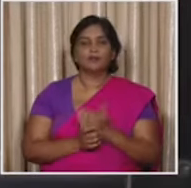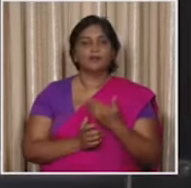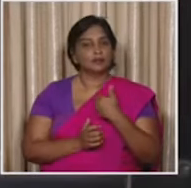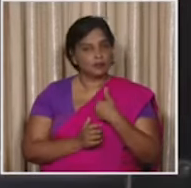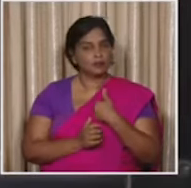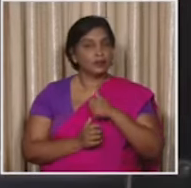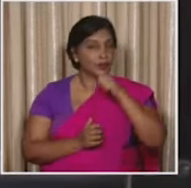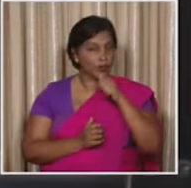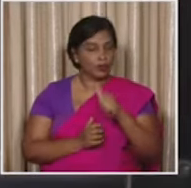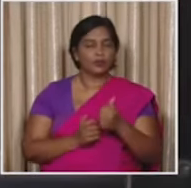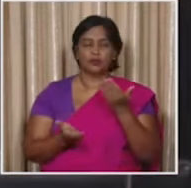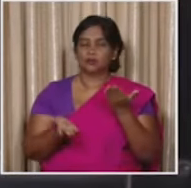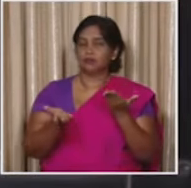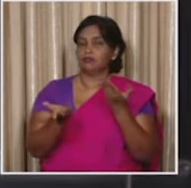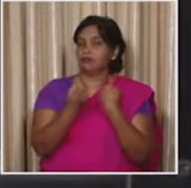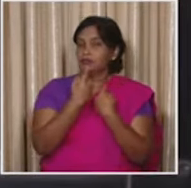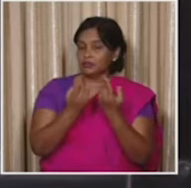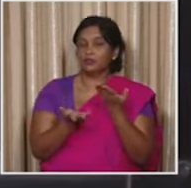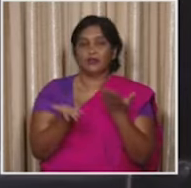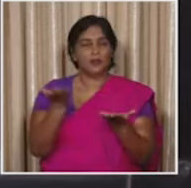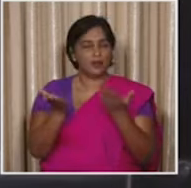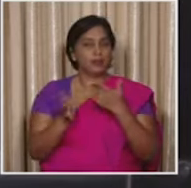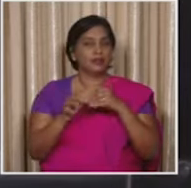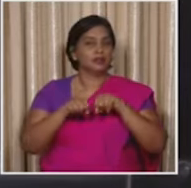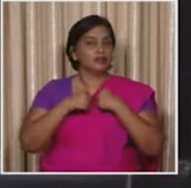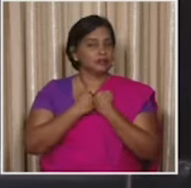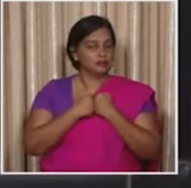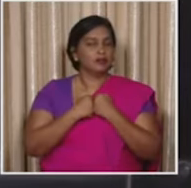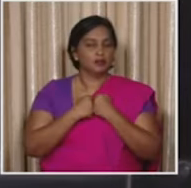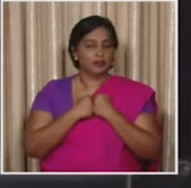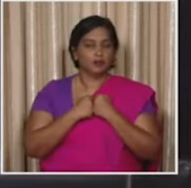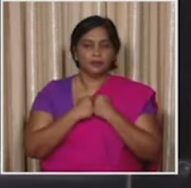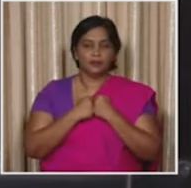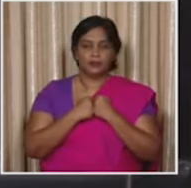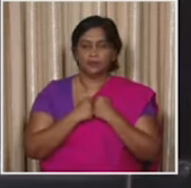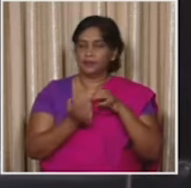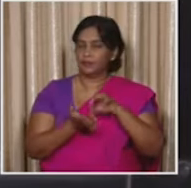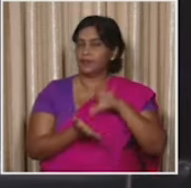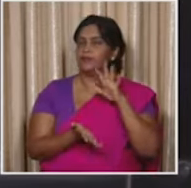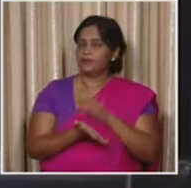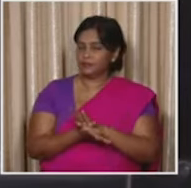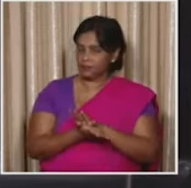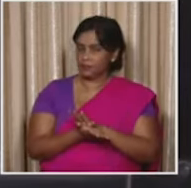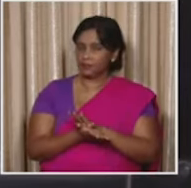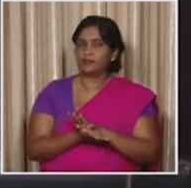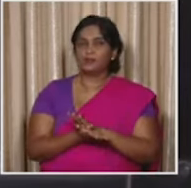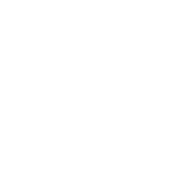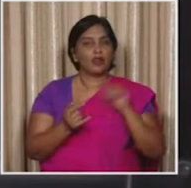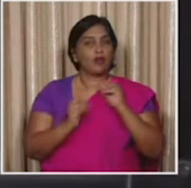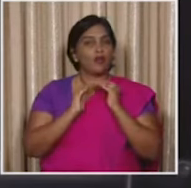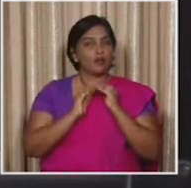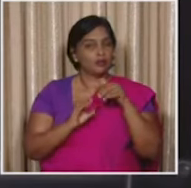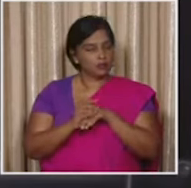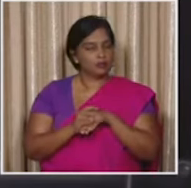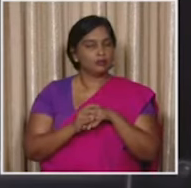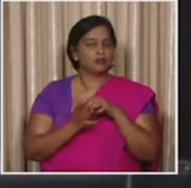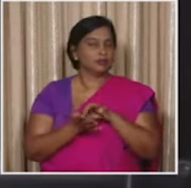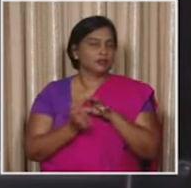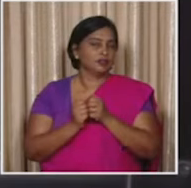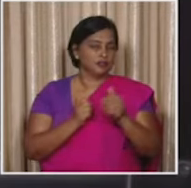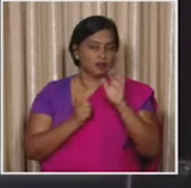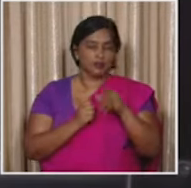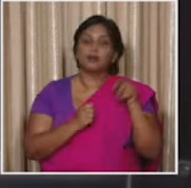reconciliation mechanism, and we have established an interim secretariat. That secretariat had gone and spoken and